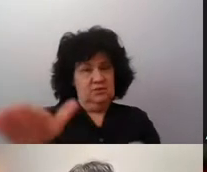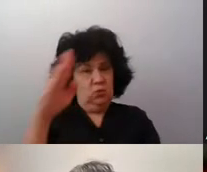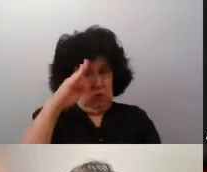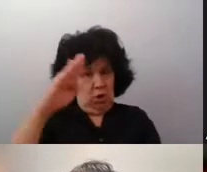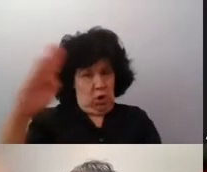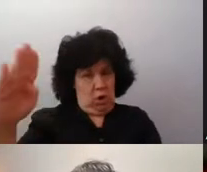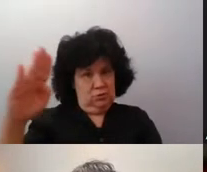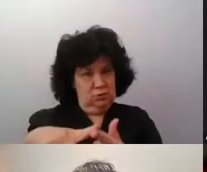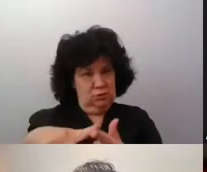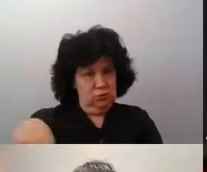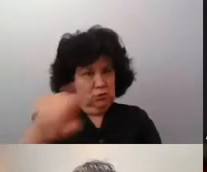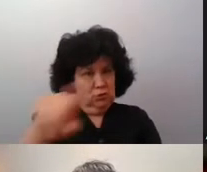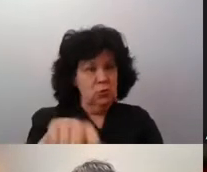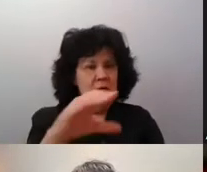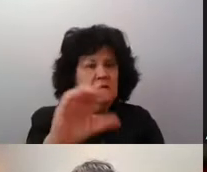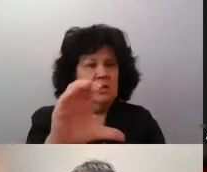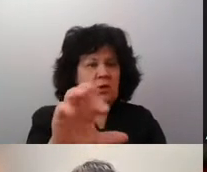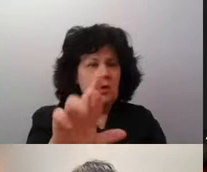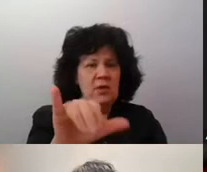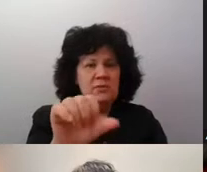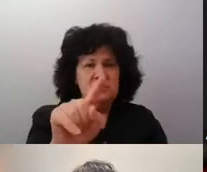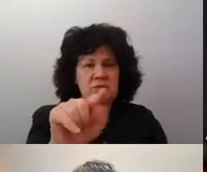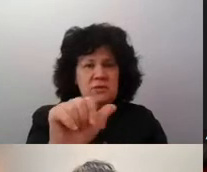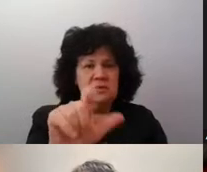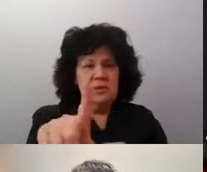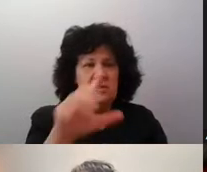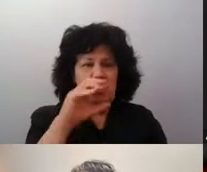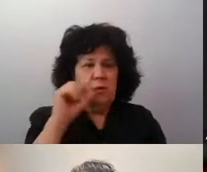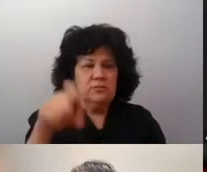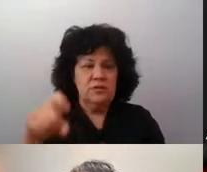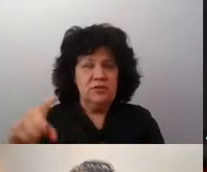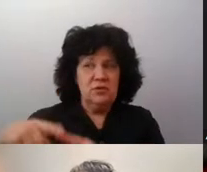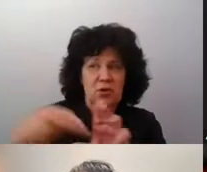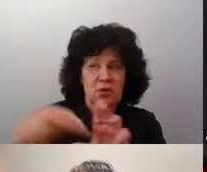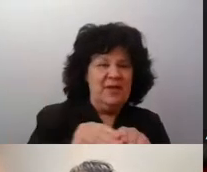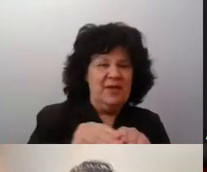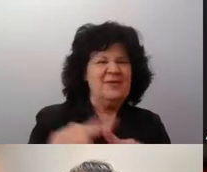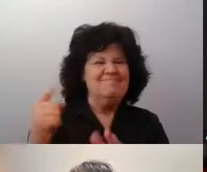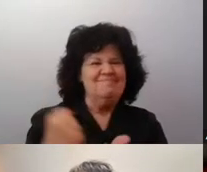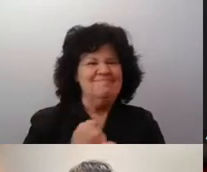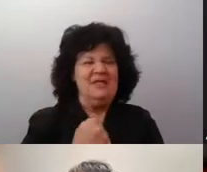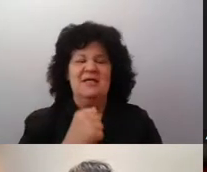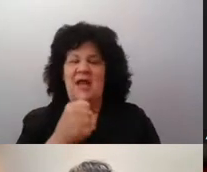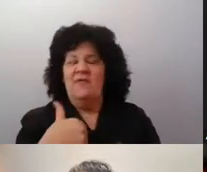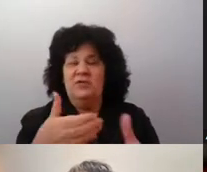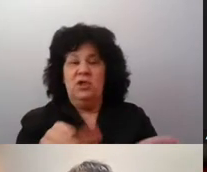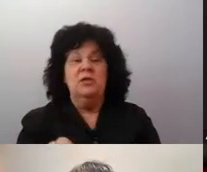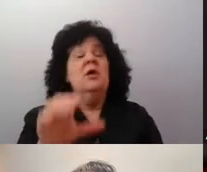And Crystal was going to try to jump in the meeting, but she wasn't able to do that as well.